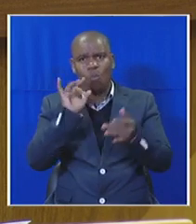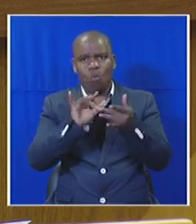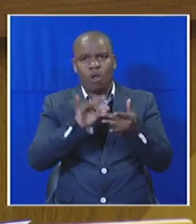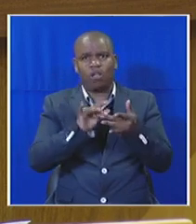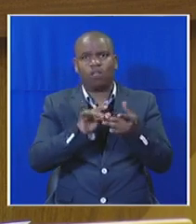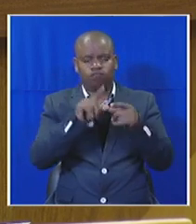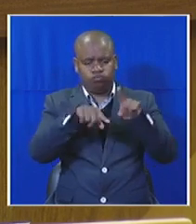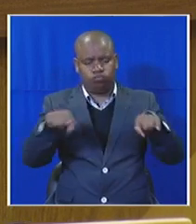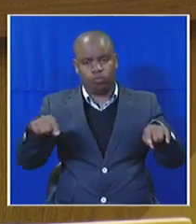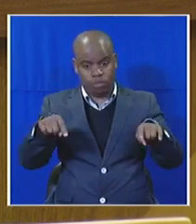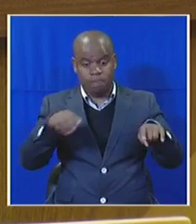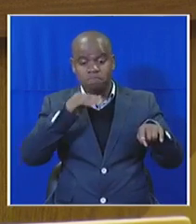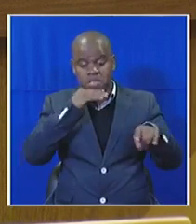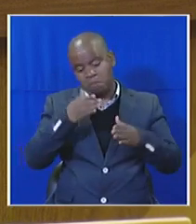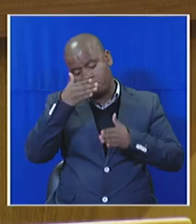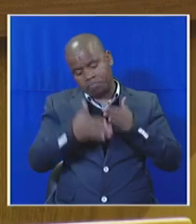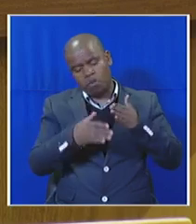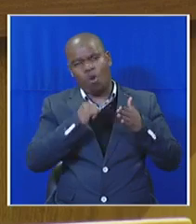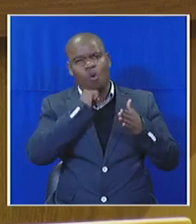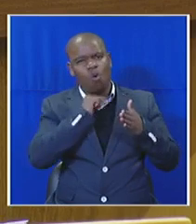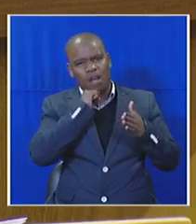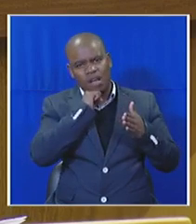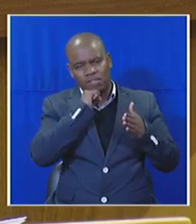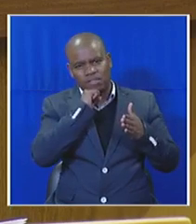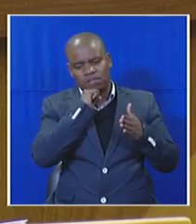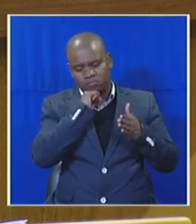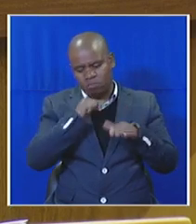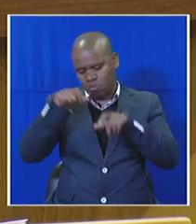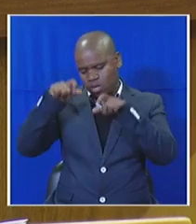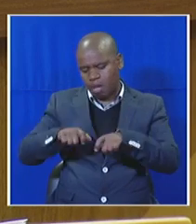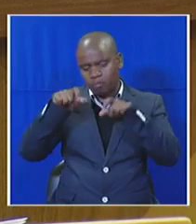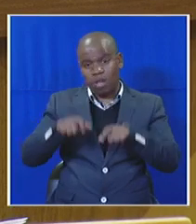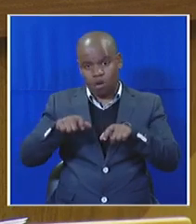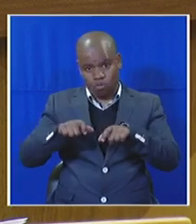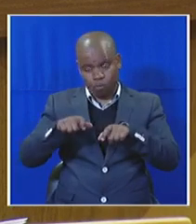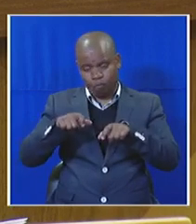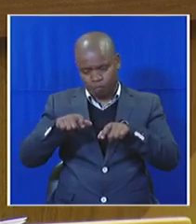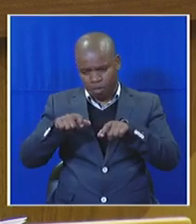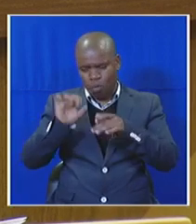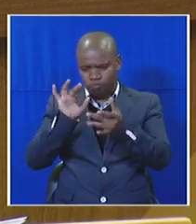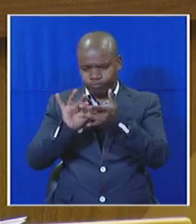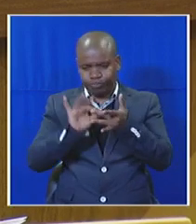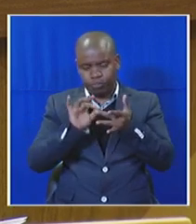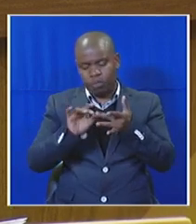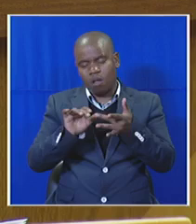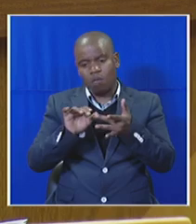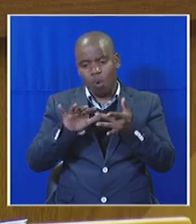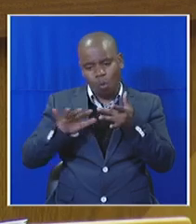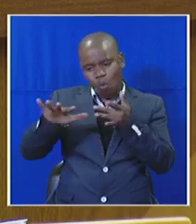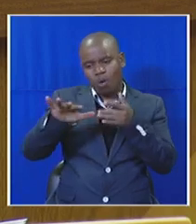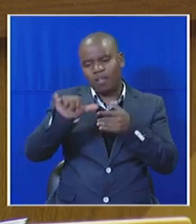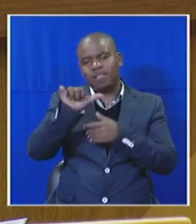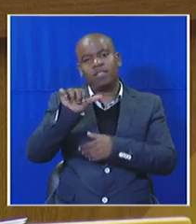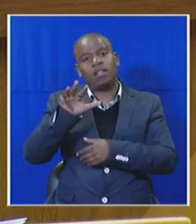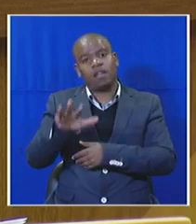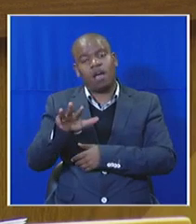By August this year, the city of Cape Town had connected 69 sites